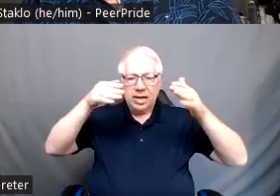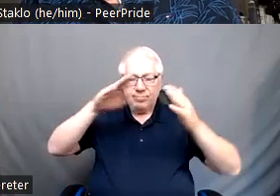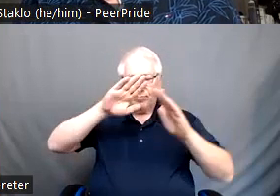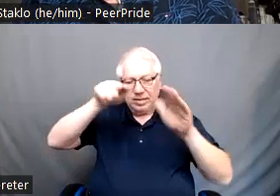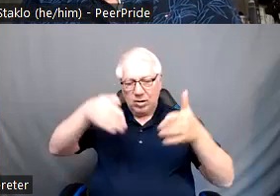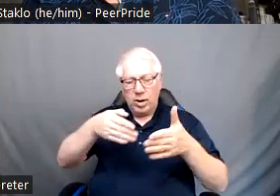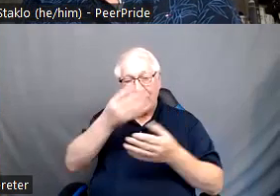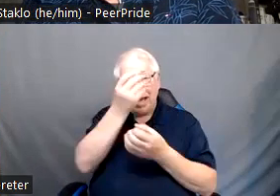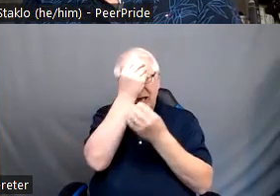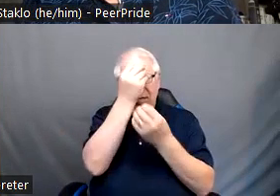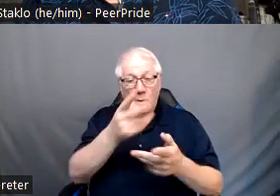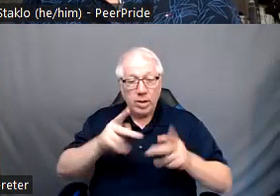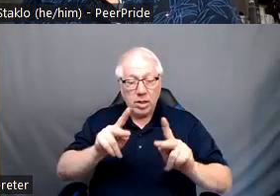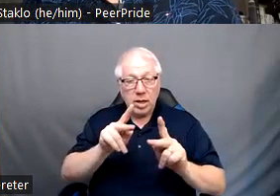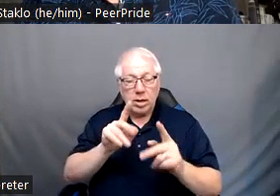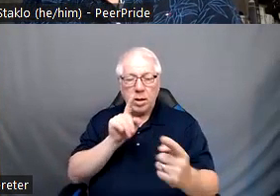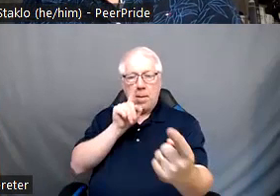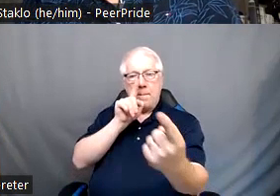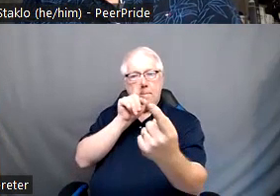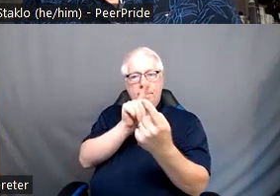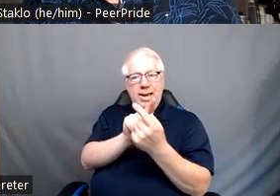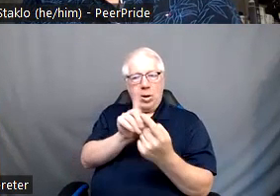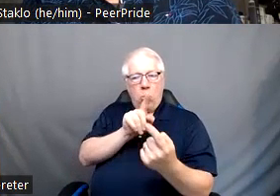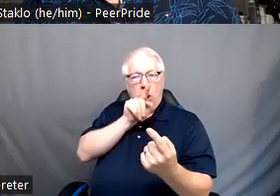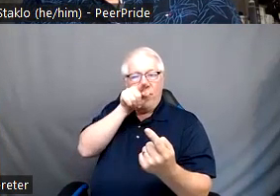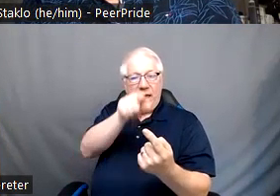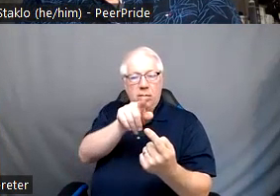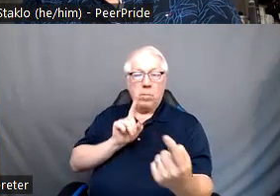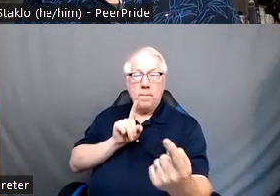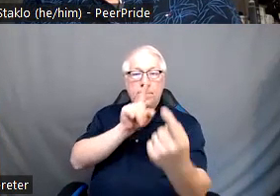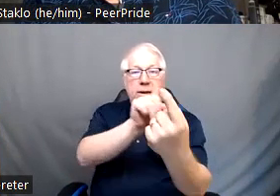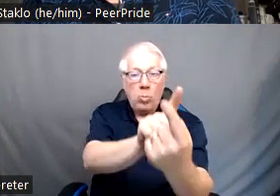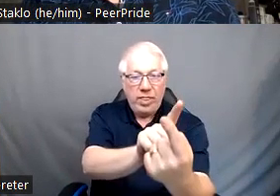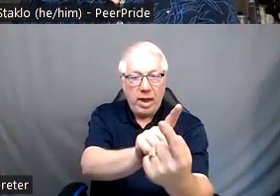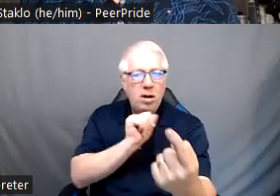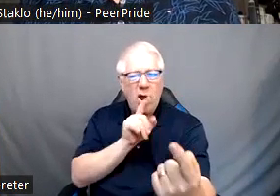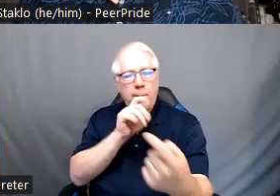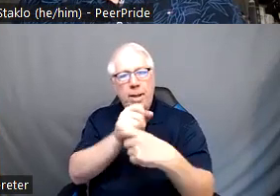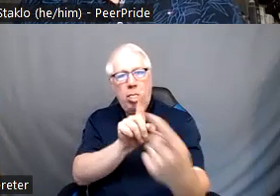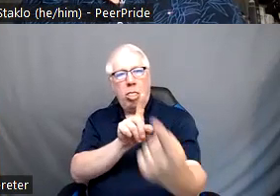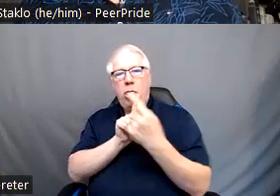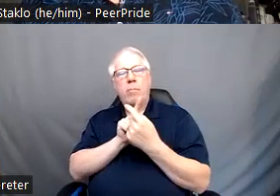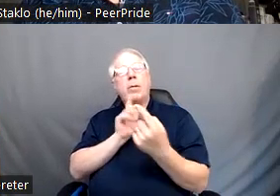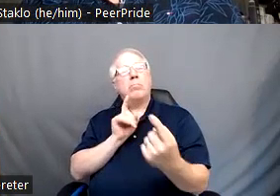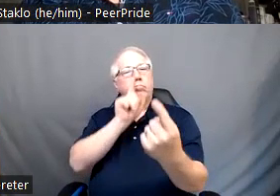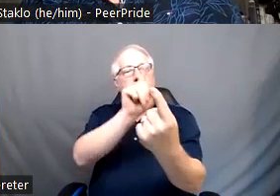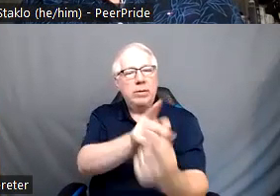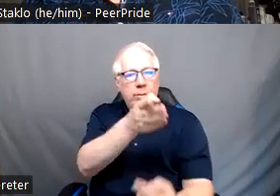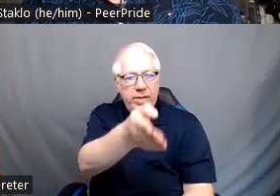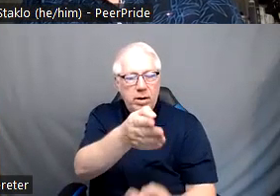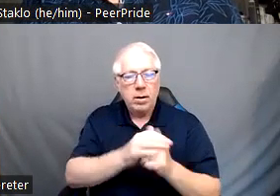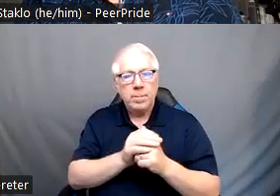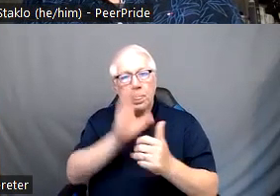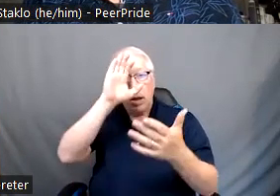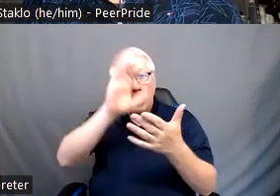consent, meeting the person where they are, kind of respecting people's autonomy in terms of their like self-determination, like kind of